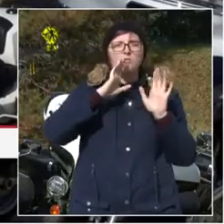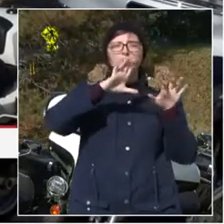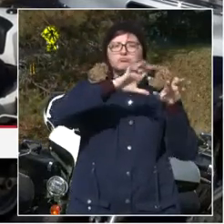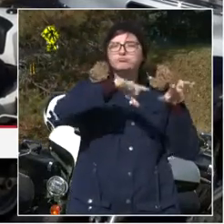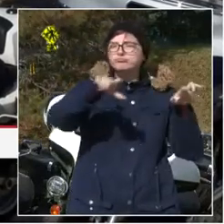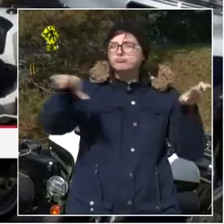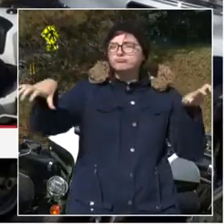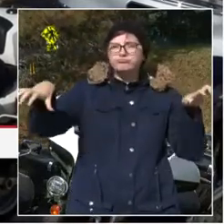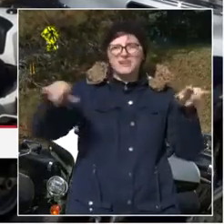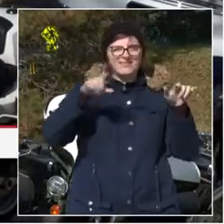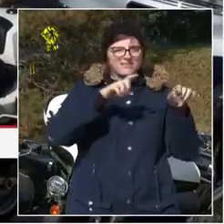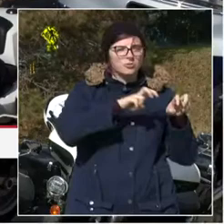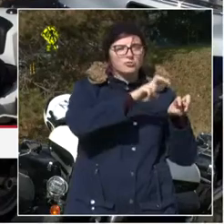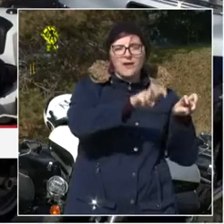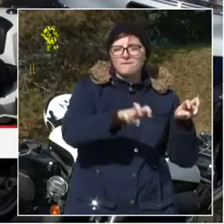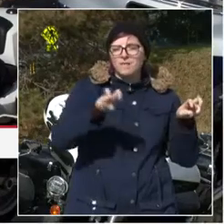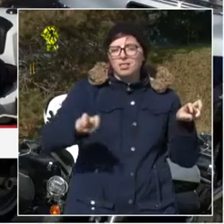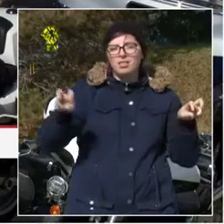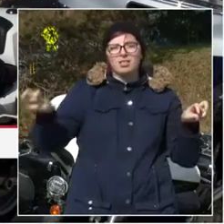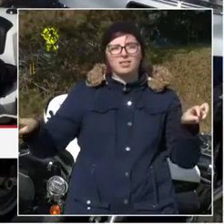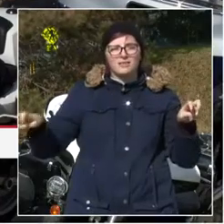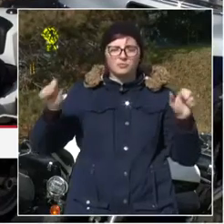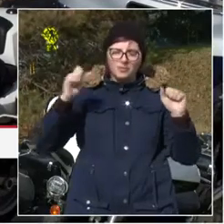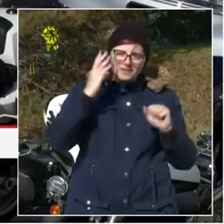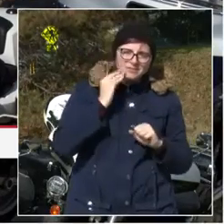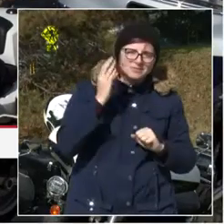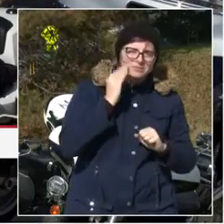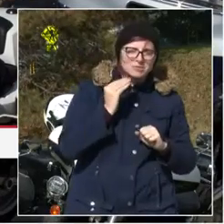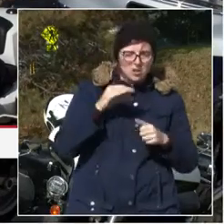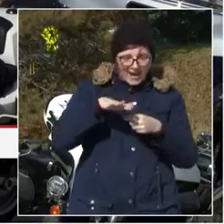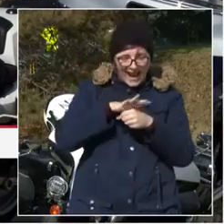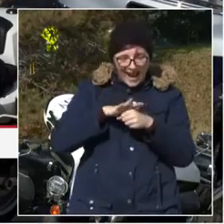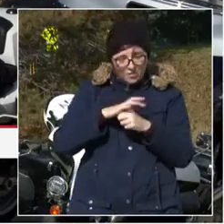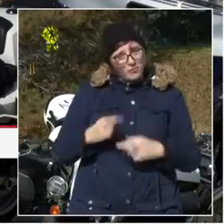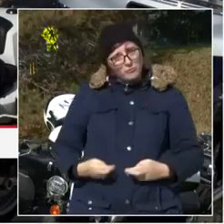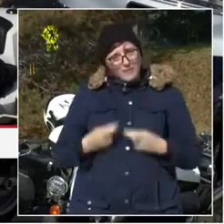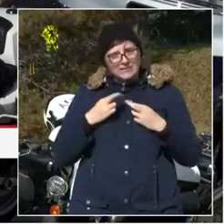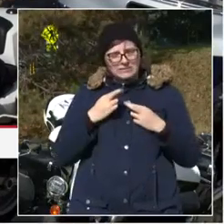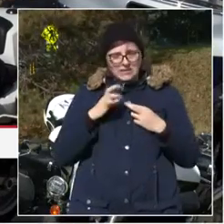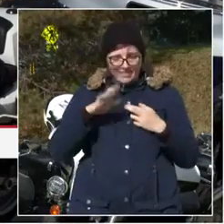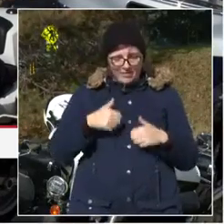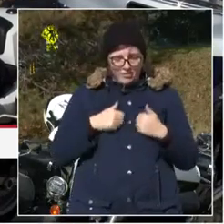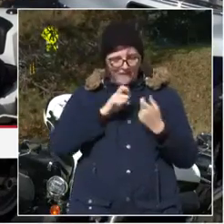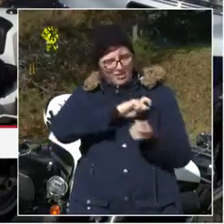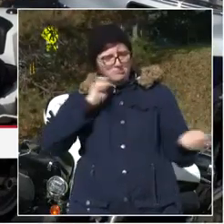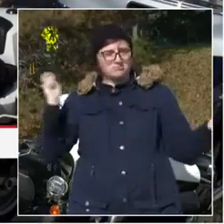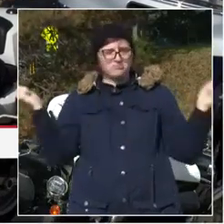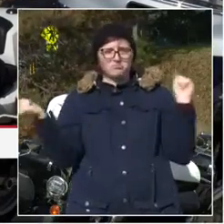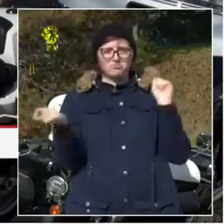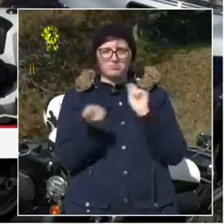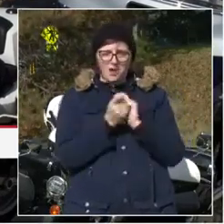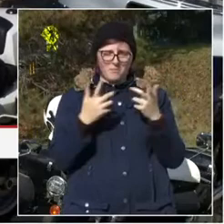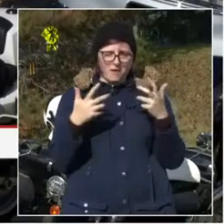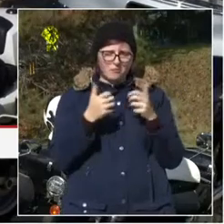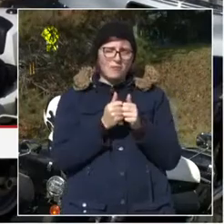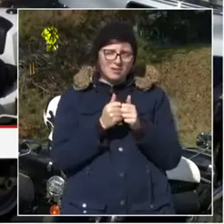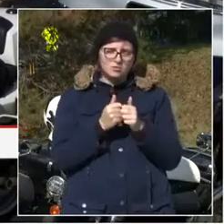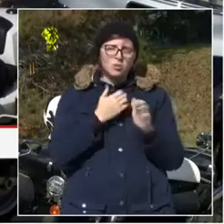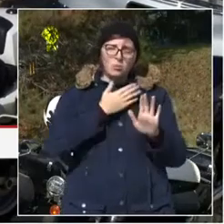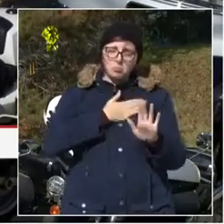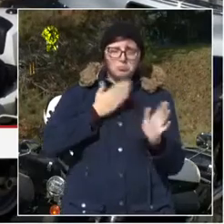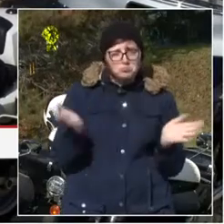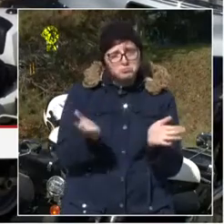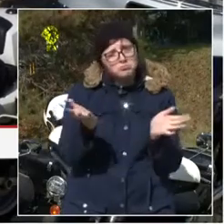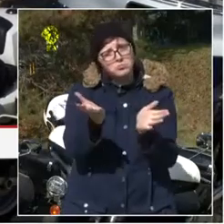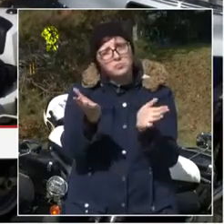region, telling the stories of area residents whose lives have been forever changed by a preventable crash. I encourage you to